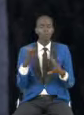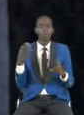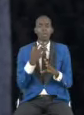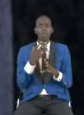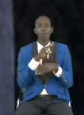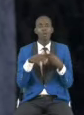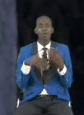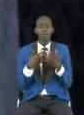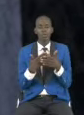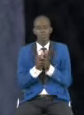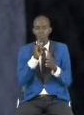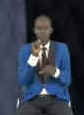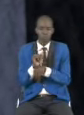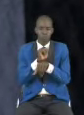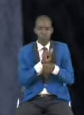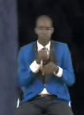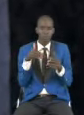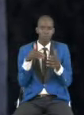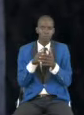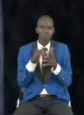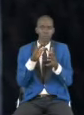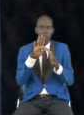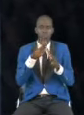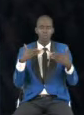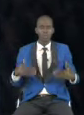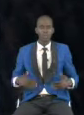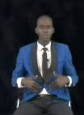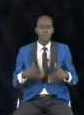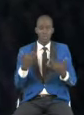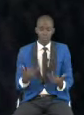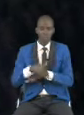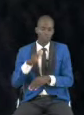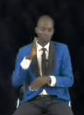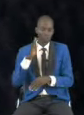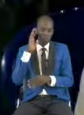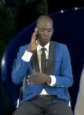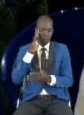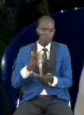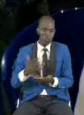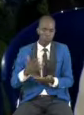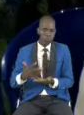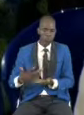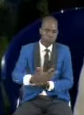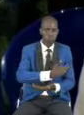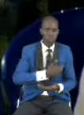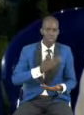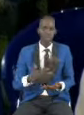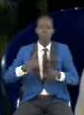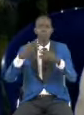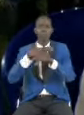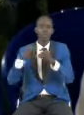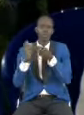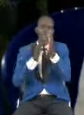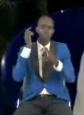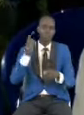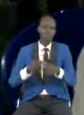your life, tonight they'll pack their load and go in Jesus' name.